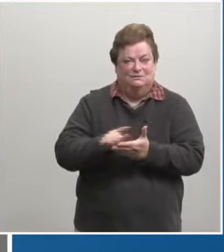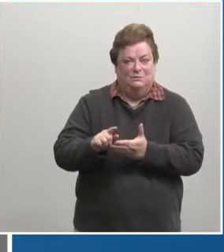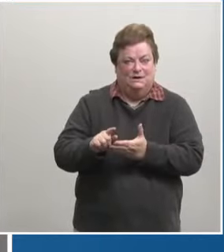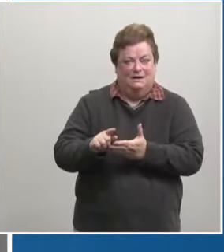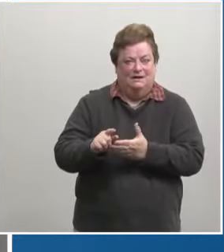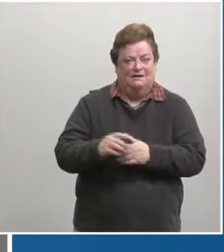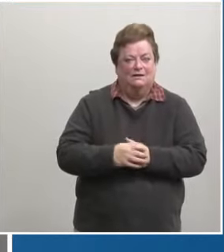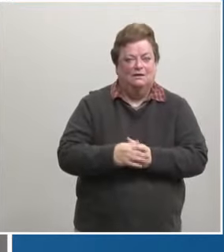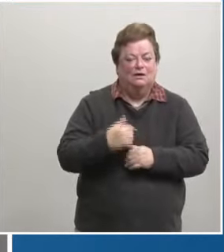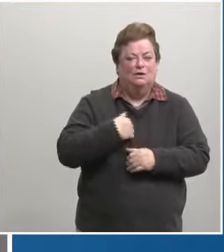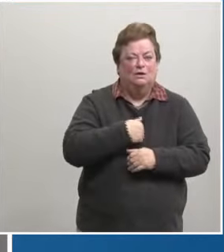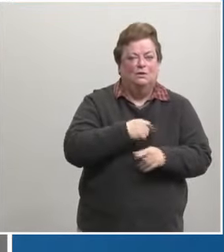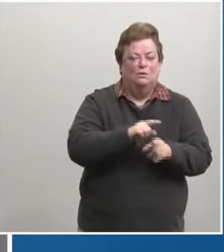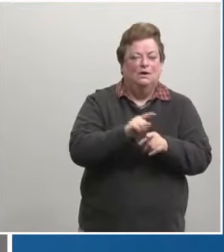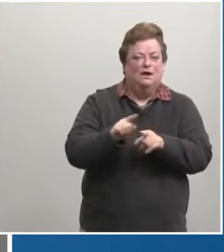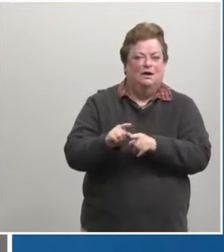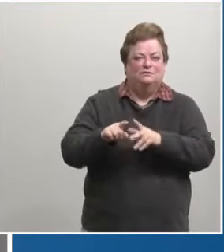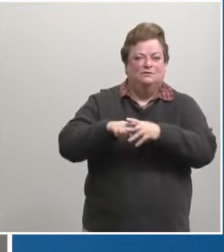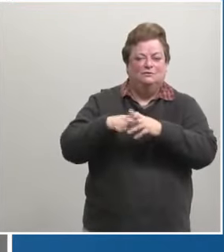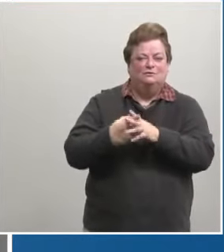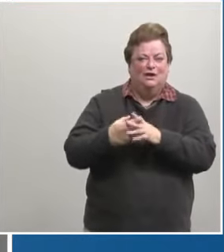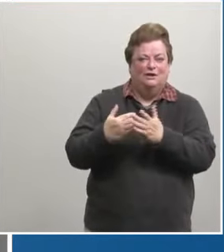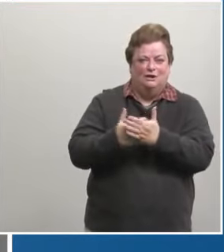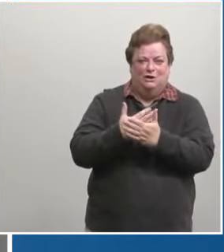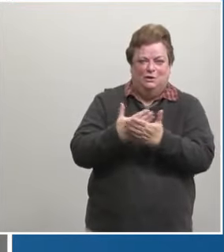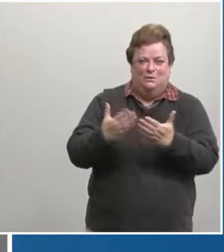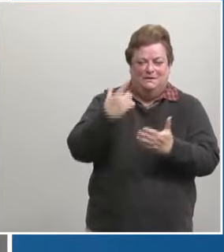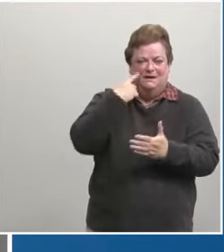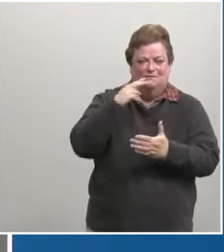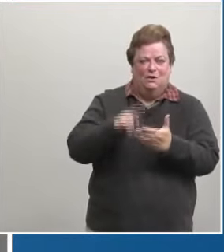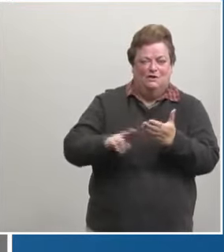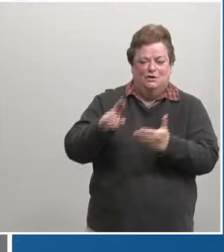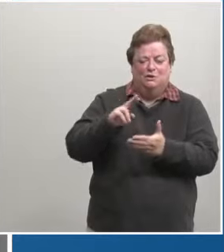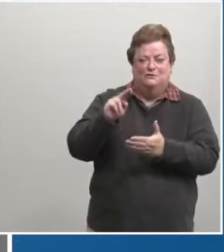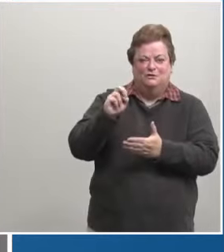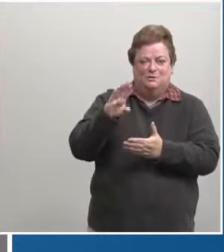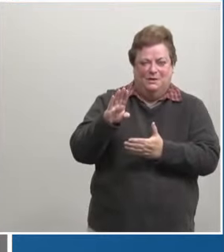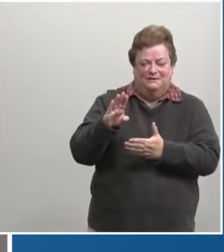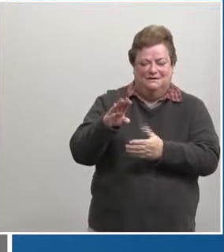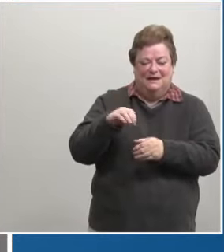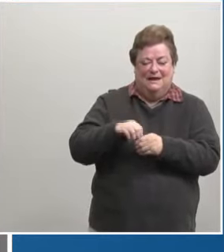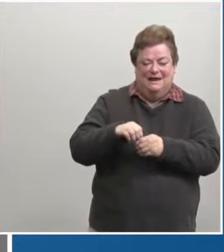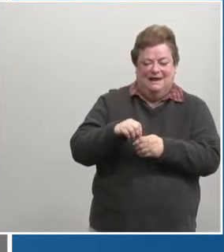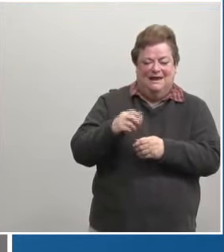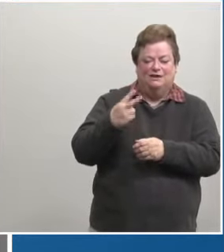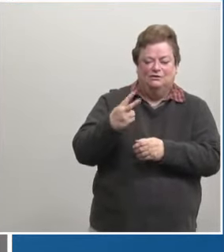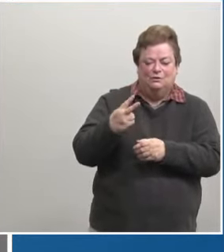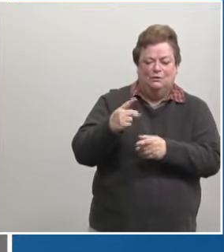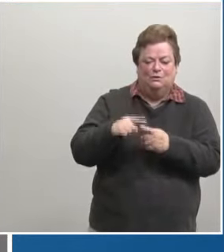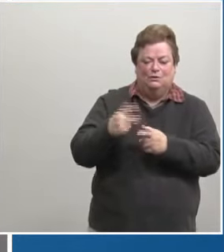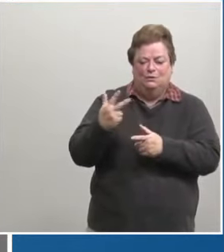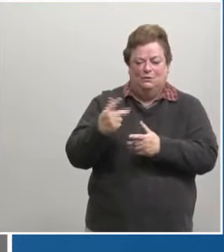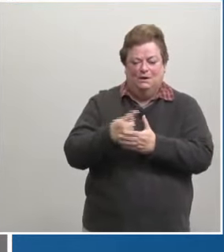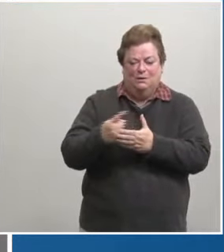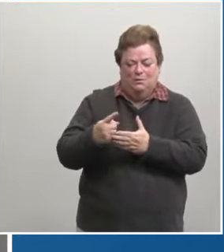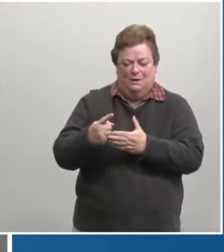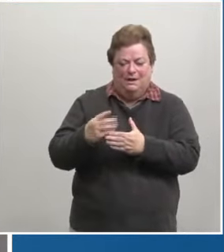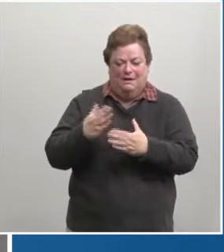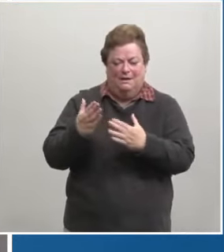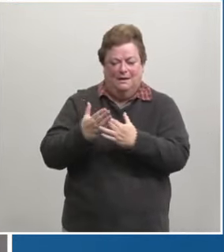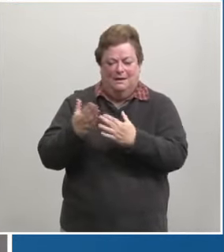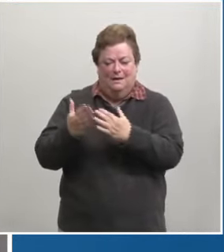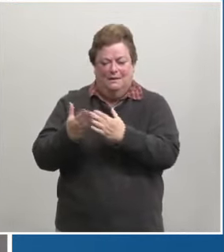also instituted a new thing for the University of Nebraska in 2 3-week intersessions between our